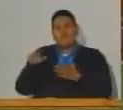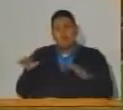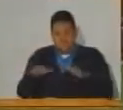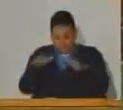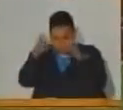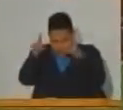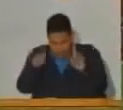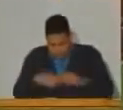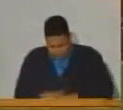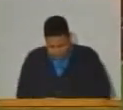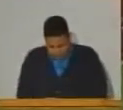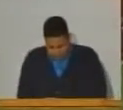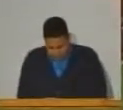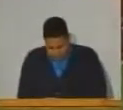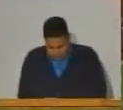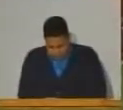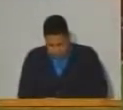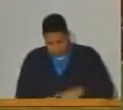activities.